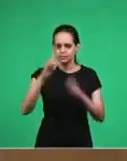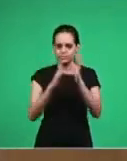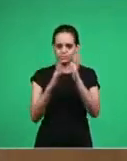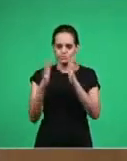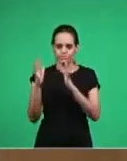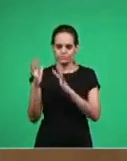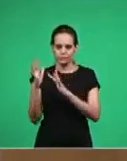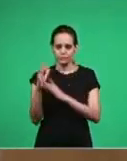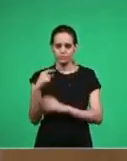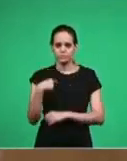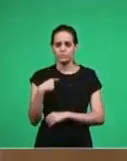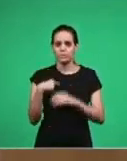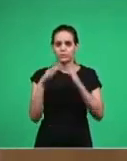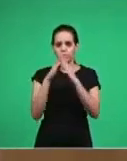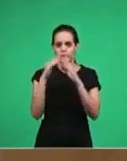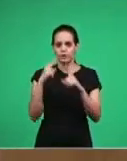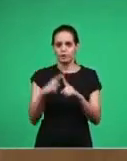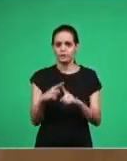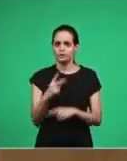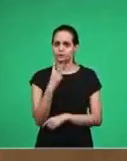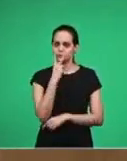And the servant sees